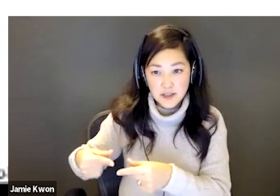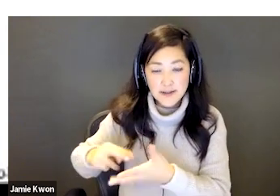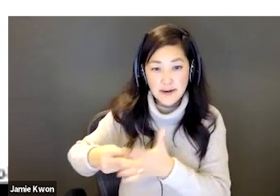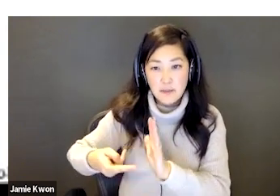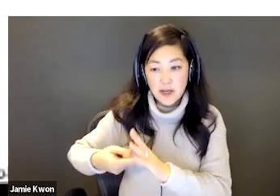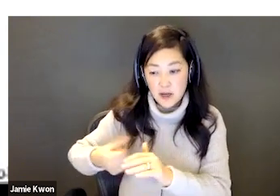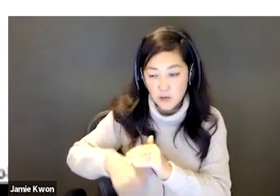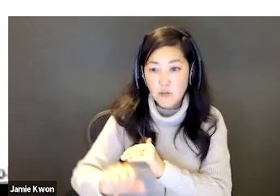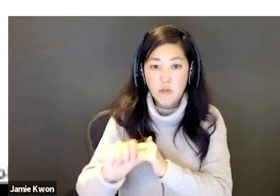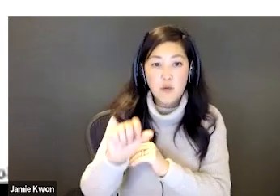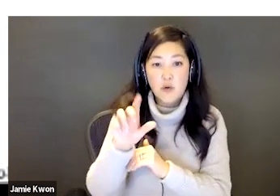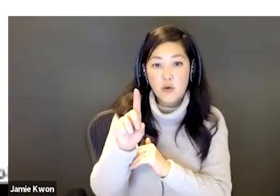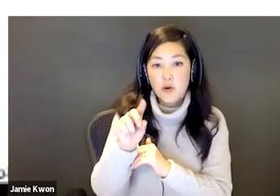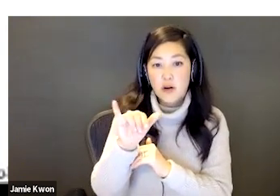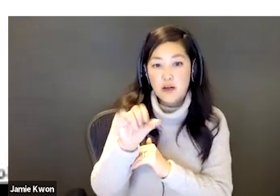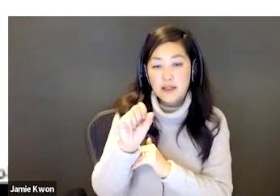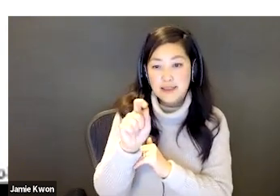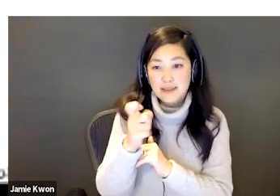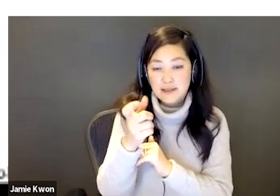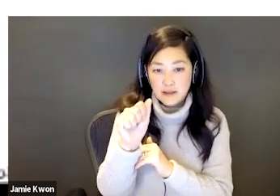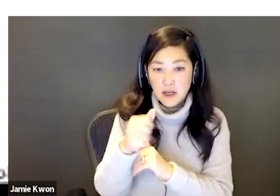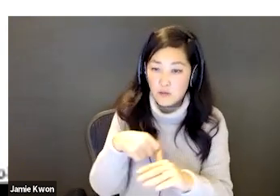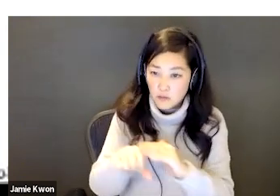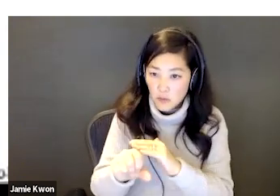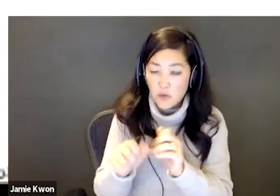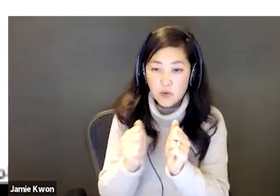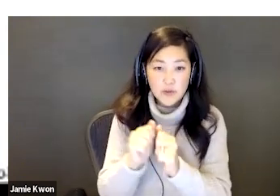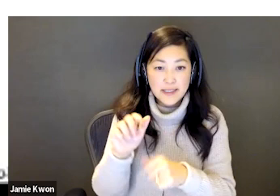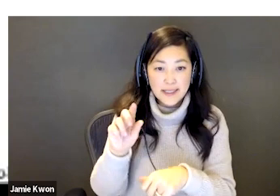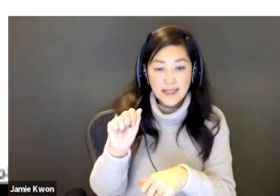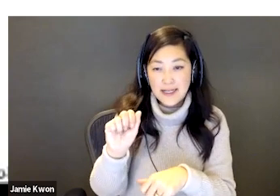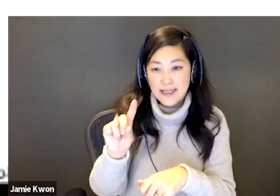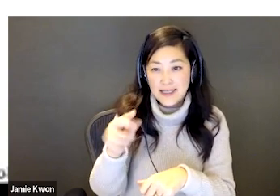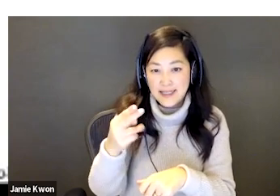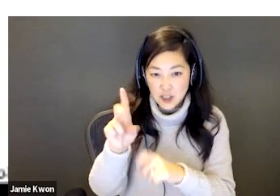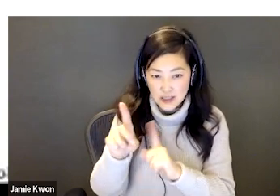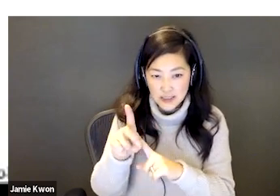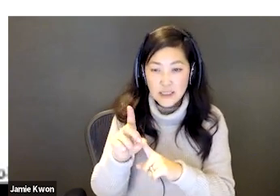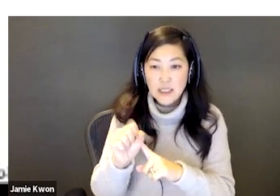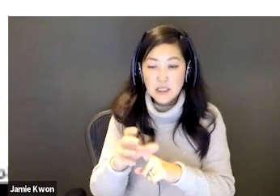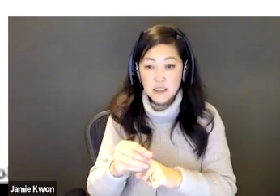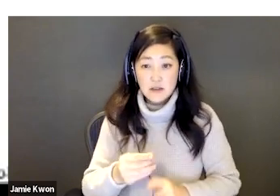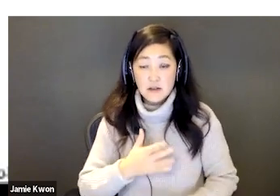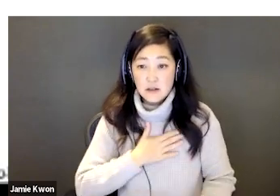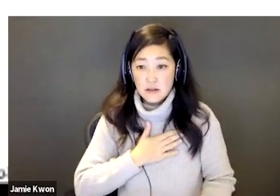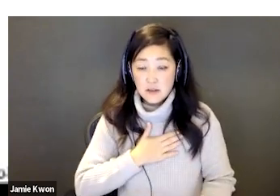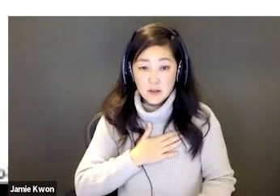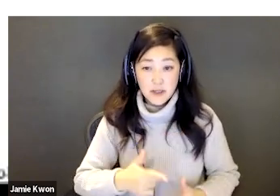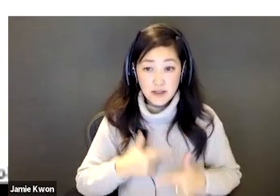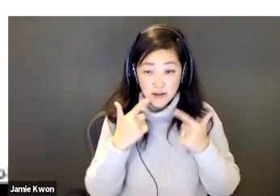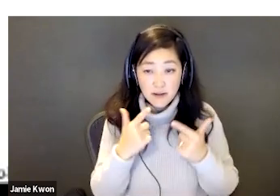I was born with ADHD. So the intersection between my lived experience, the